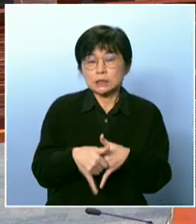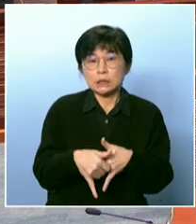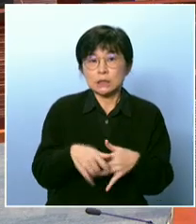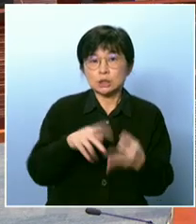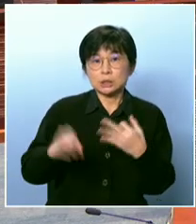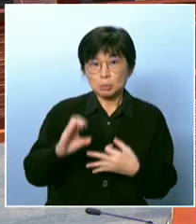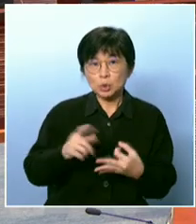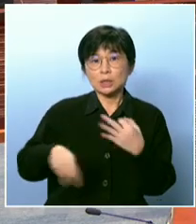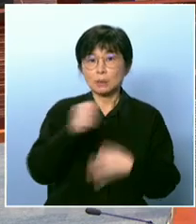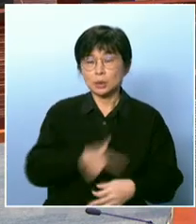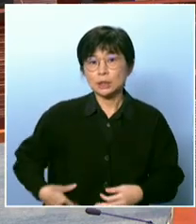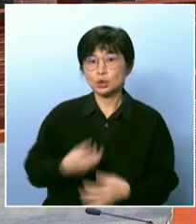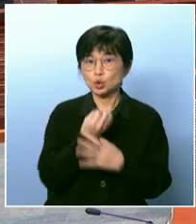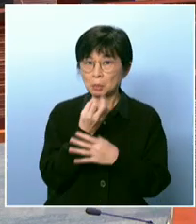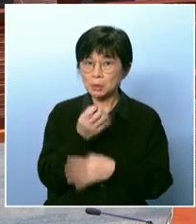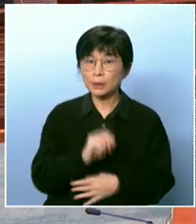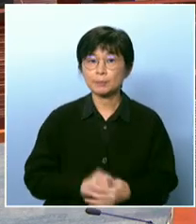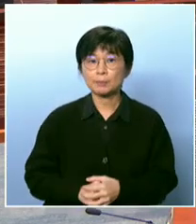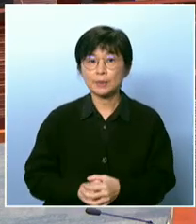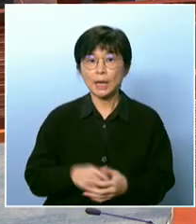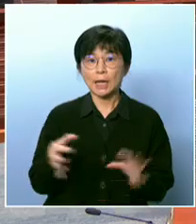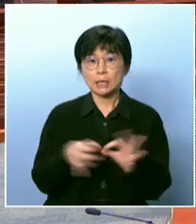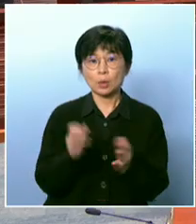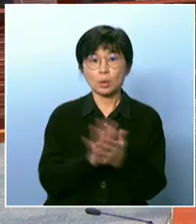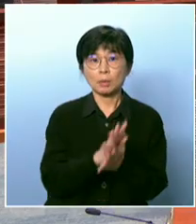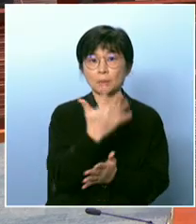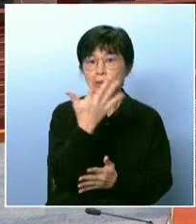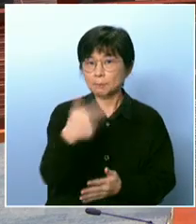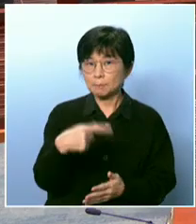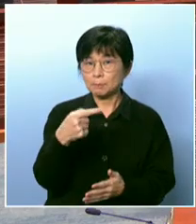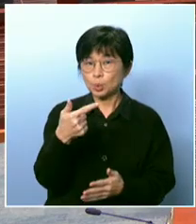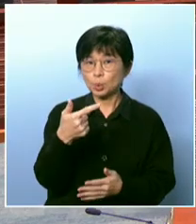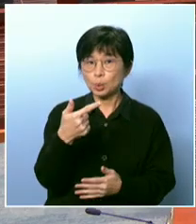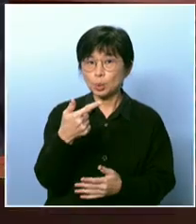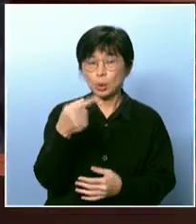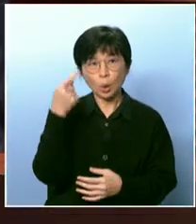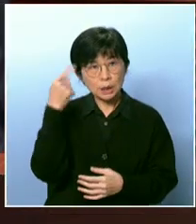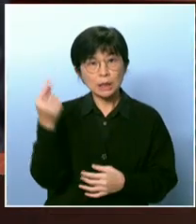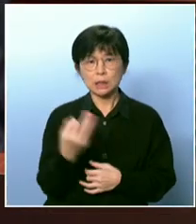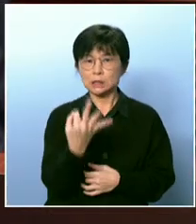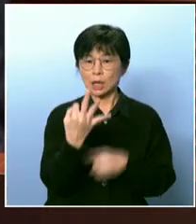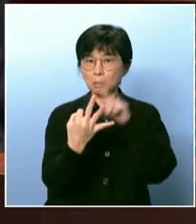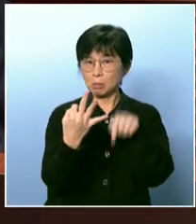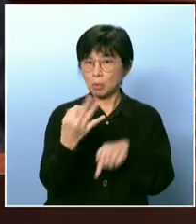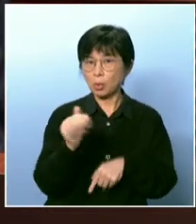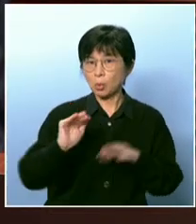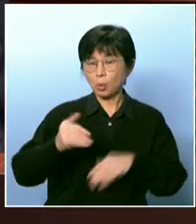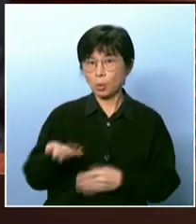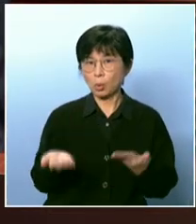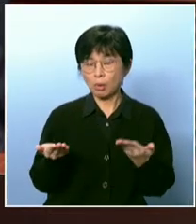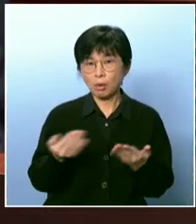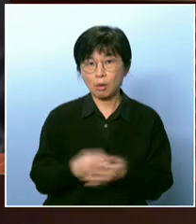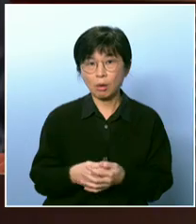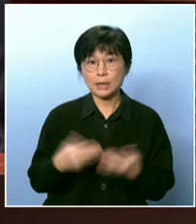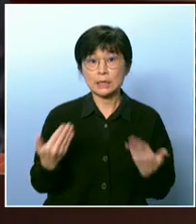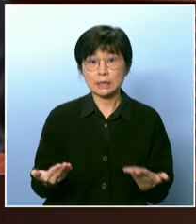an expert on this. Thank you, Mr. Andrew Lam. Thank you, Chair. I would follow up on what Mr. Chen Puleng and Mr. Tan Ka-Piu